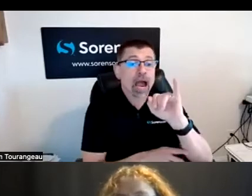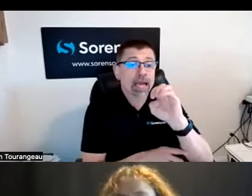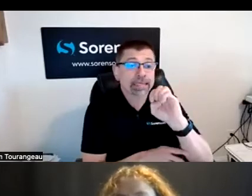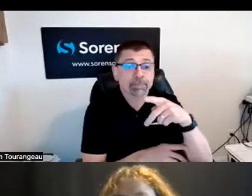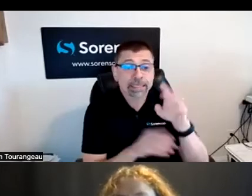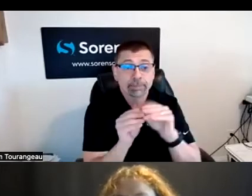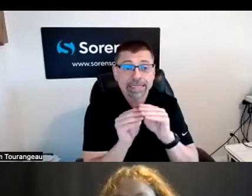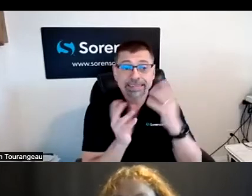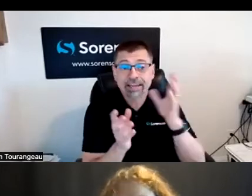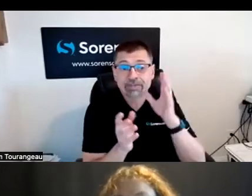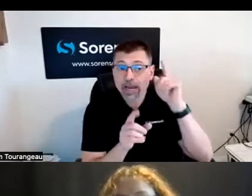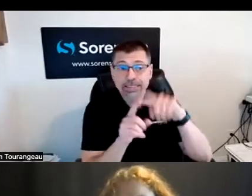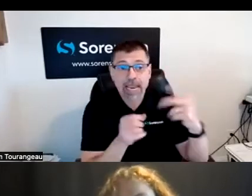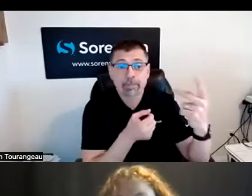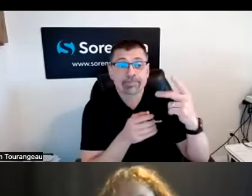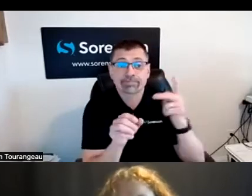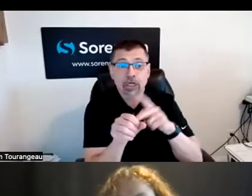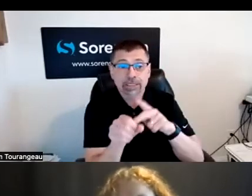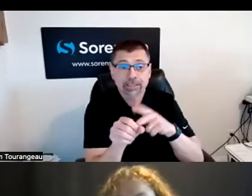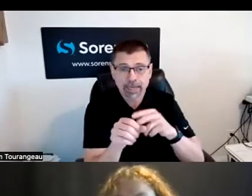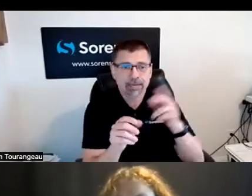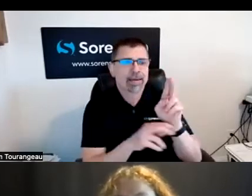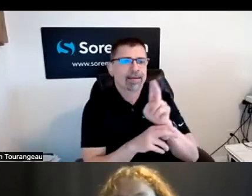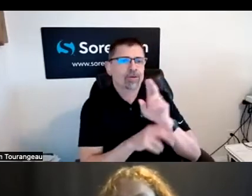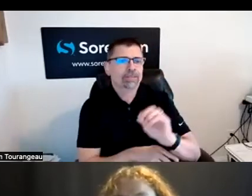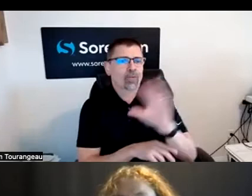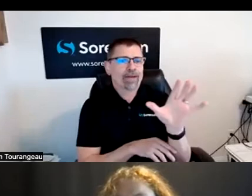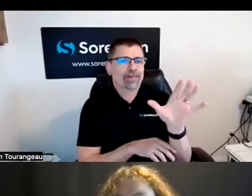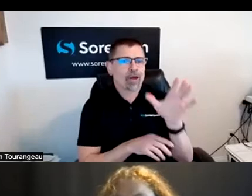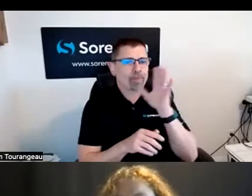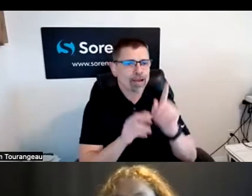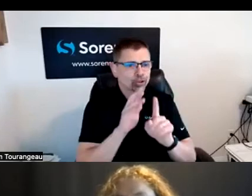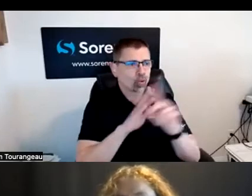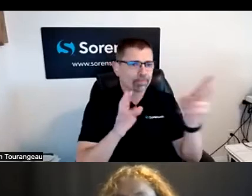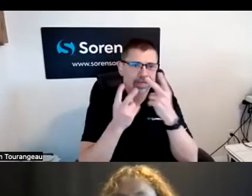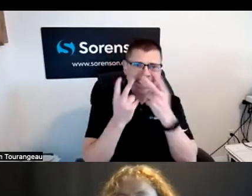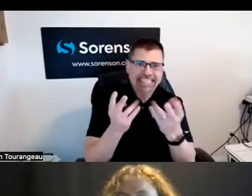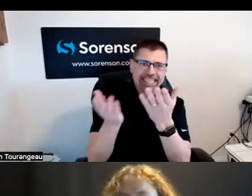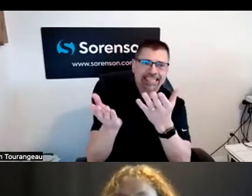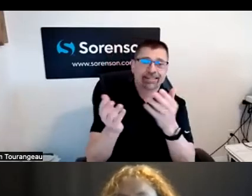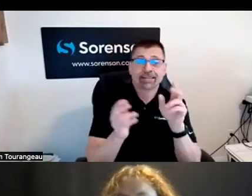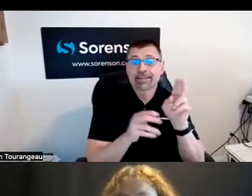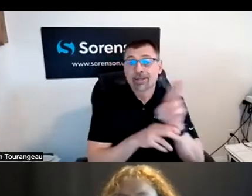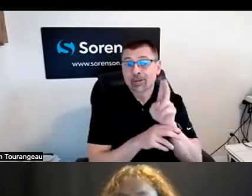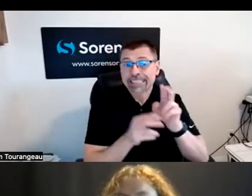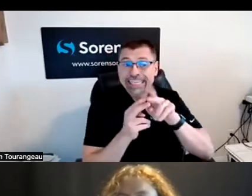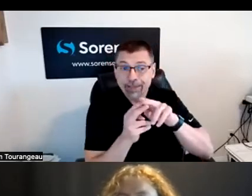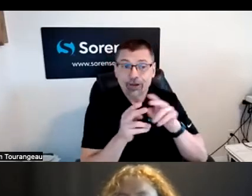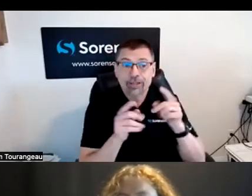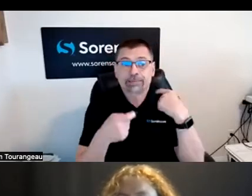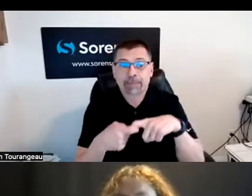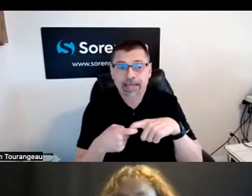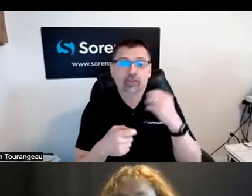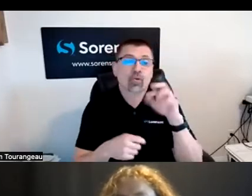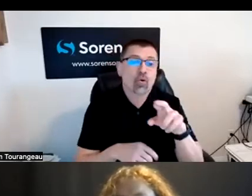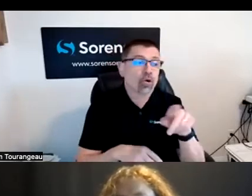disciplinary issue. It could be an IEP meeting. If the parents are not able to participate in person, Wavelo would allow them to join the meeting in